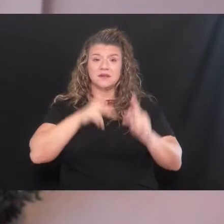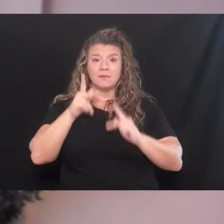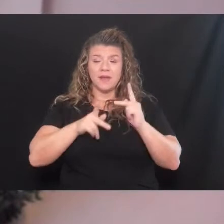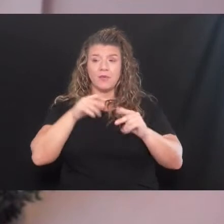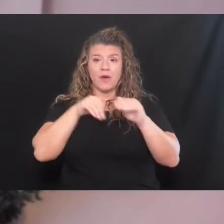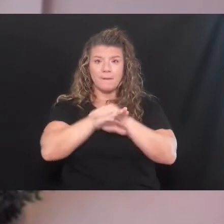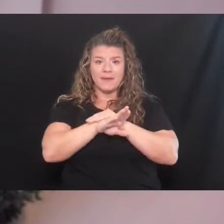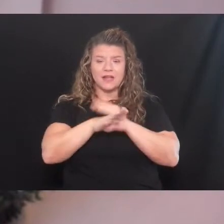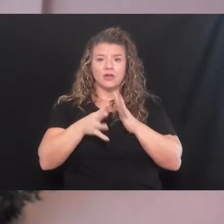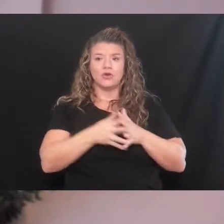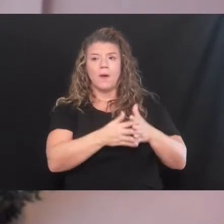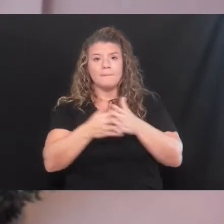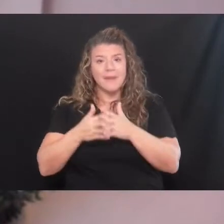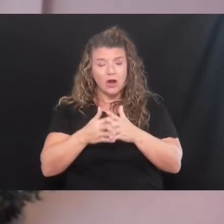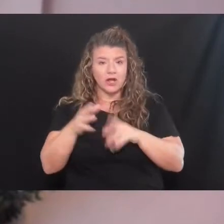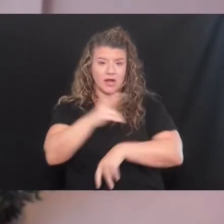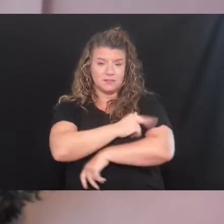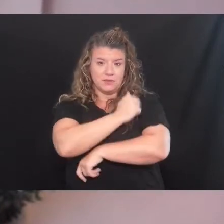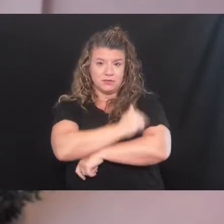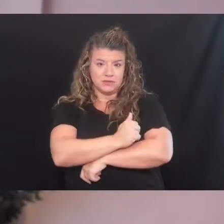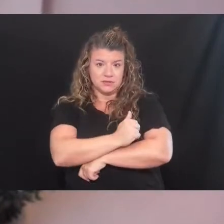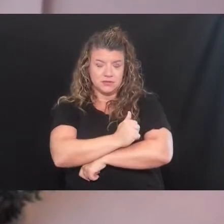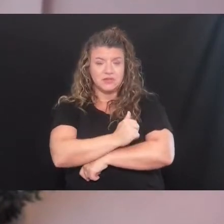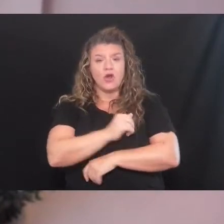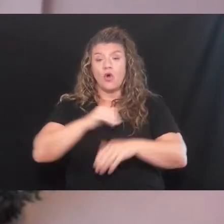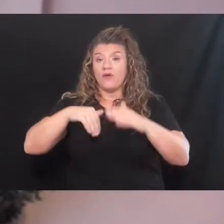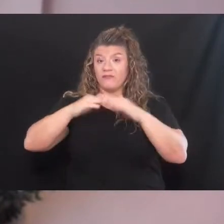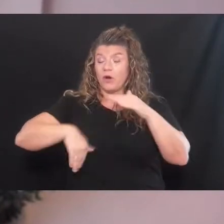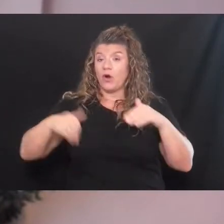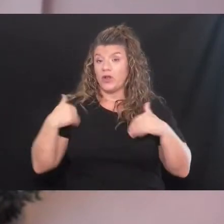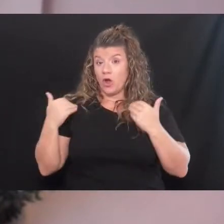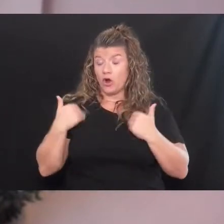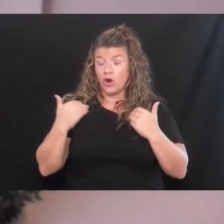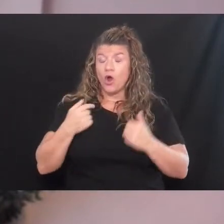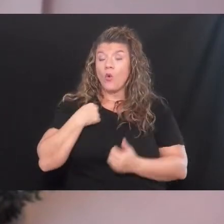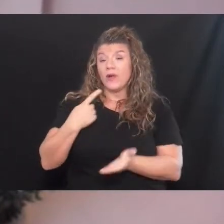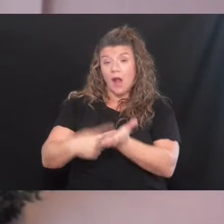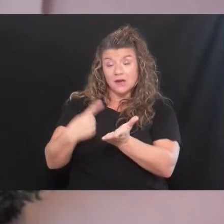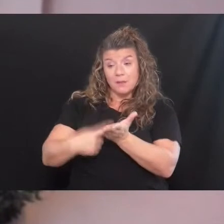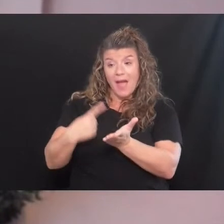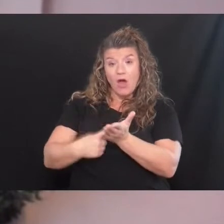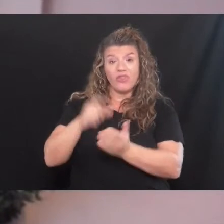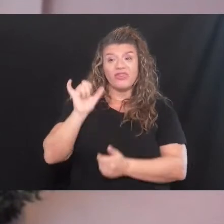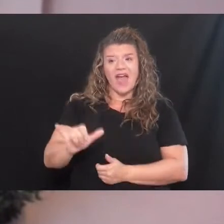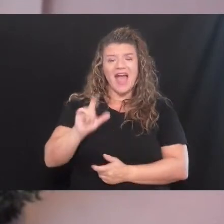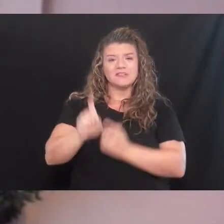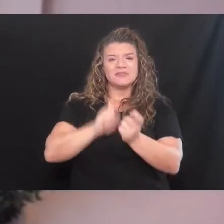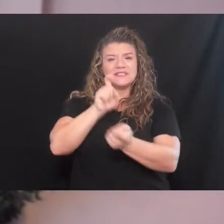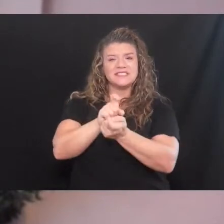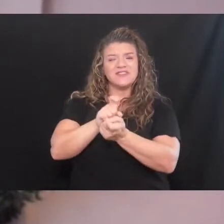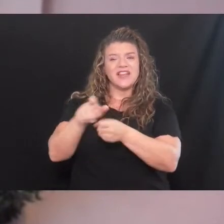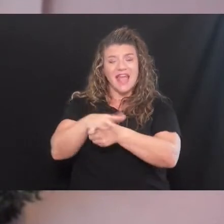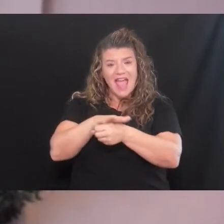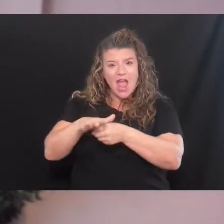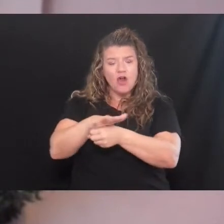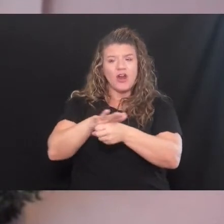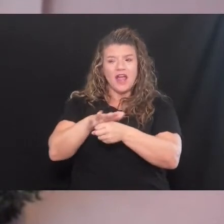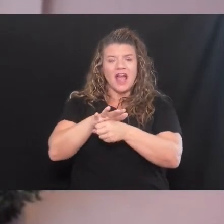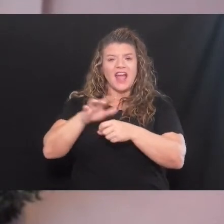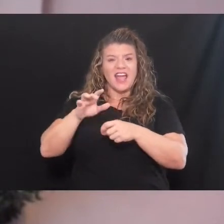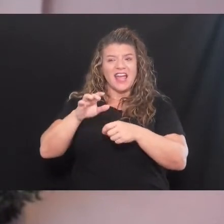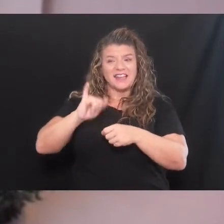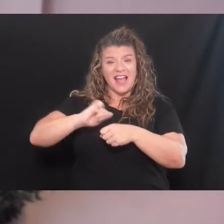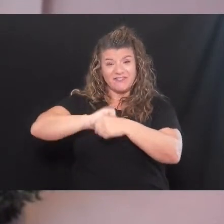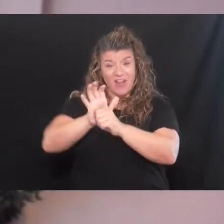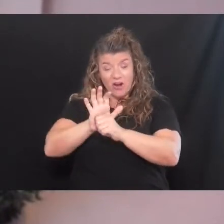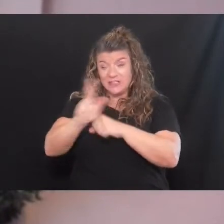admitted to American hospitals who are younger. And we've talked about the fact that this particular variant is much, much more